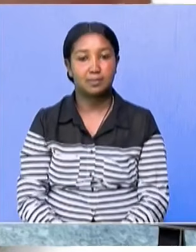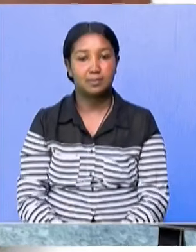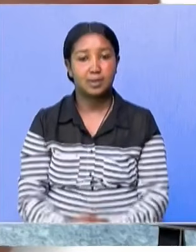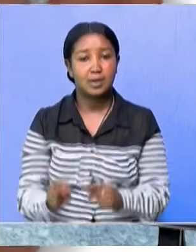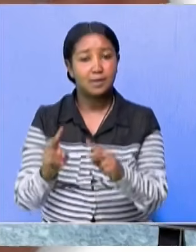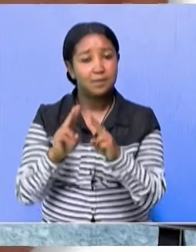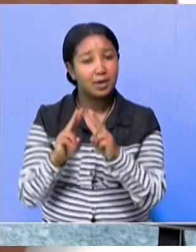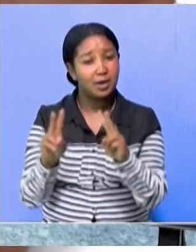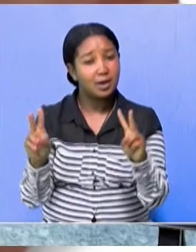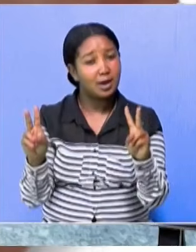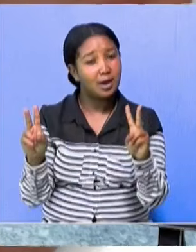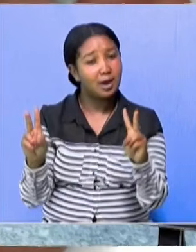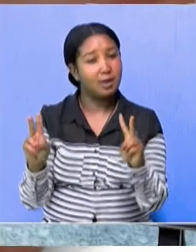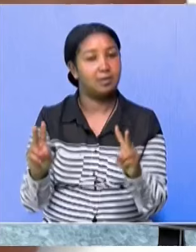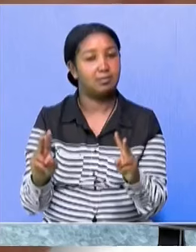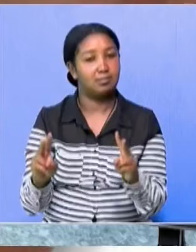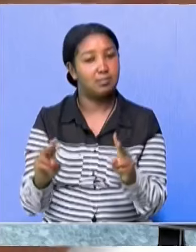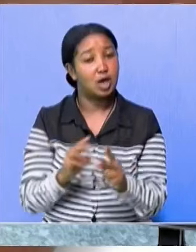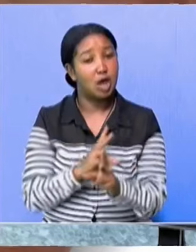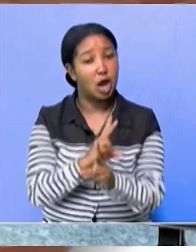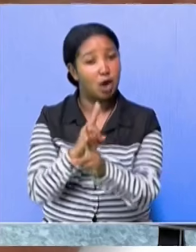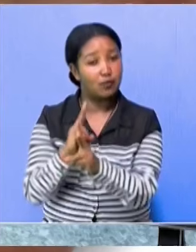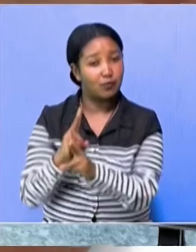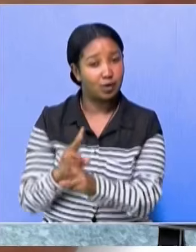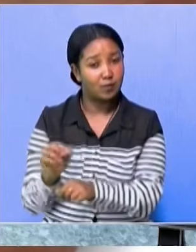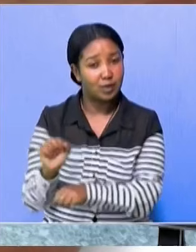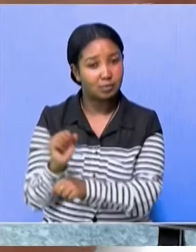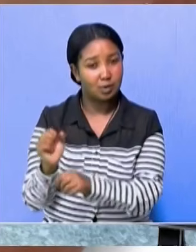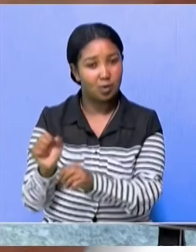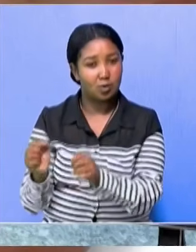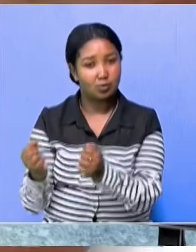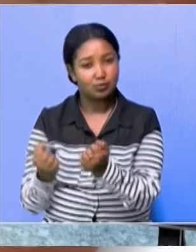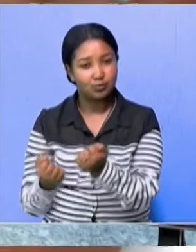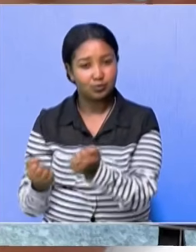very carefully. Very carefully.